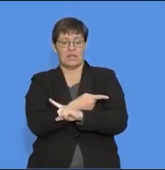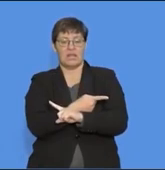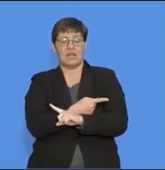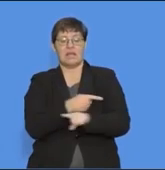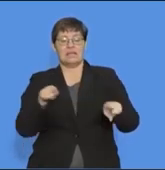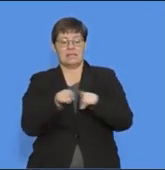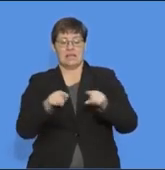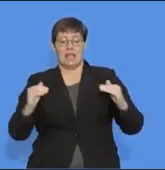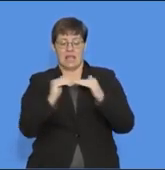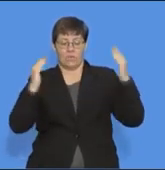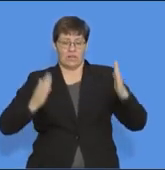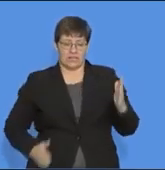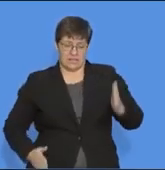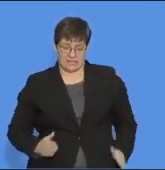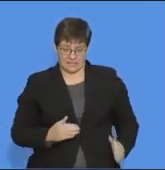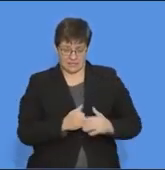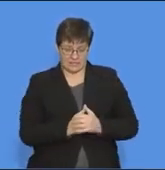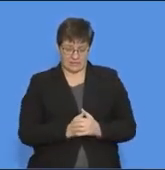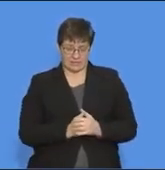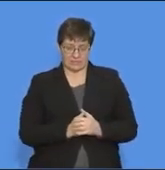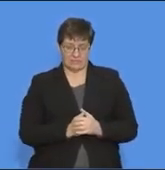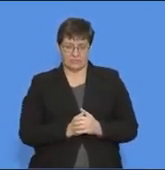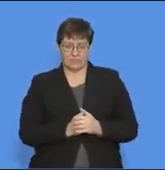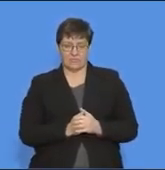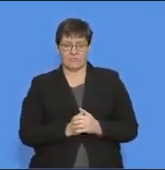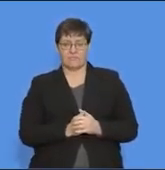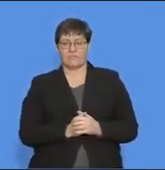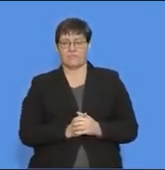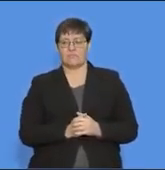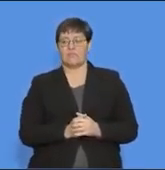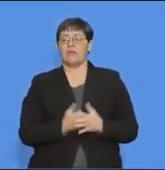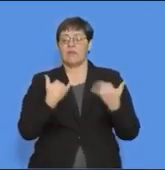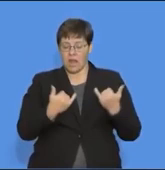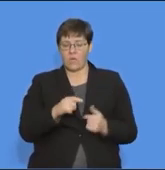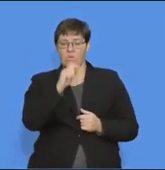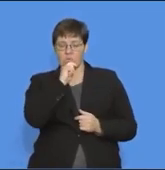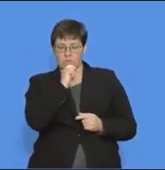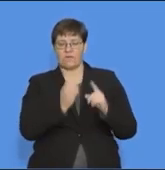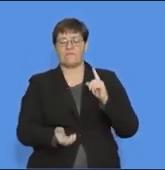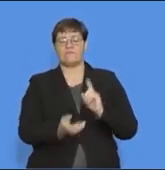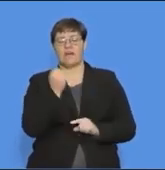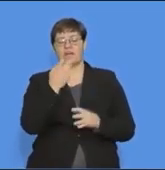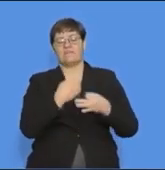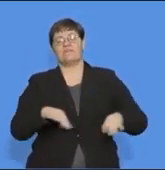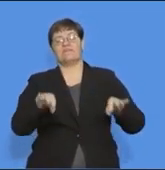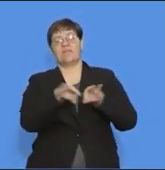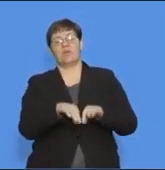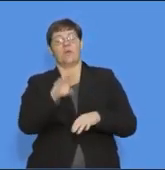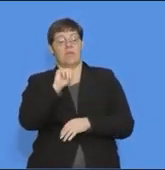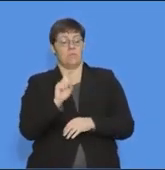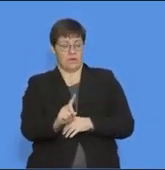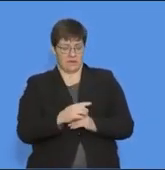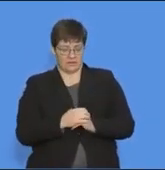equal sides, right? Equal sides. And this will then be what I will use to try and find the value